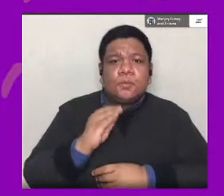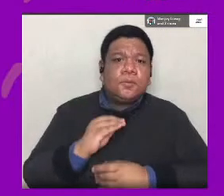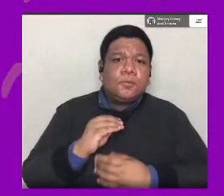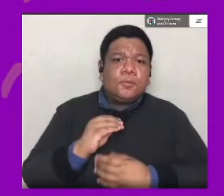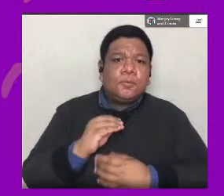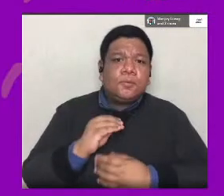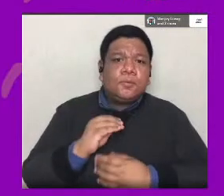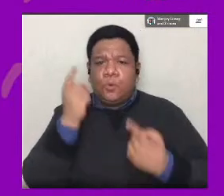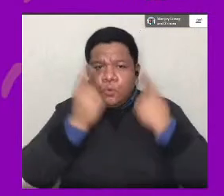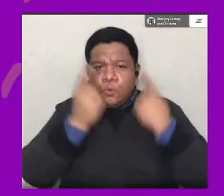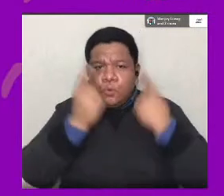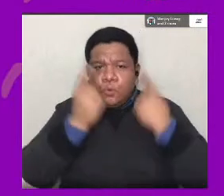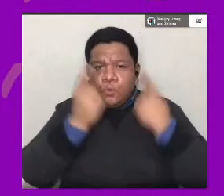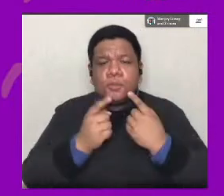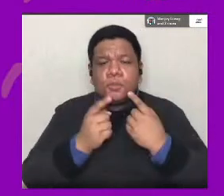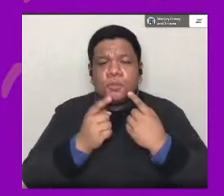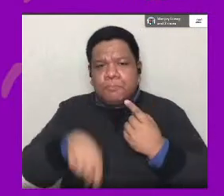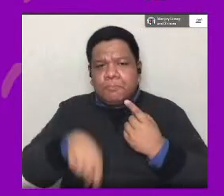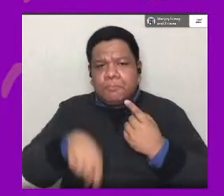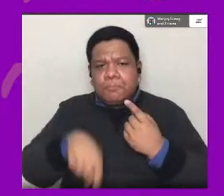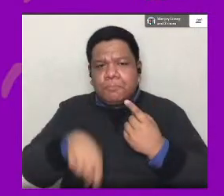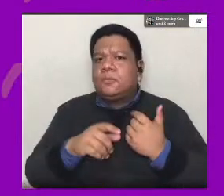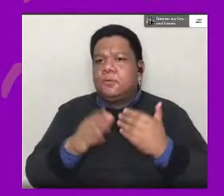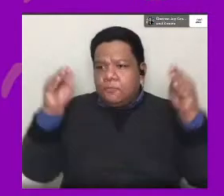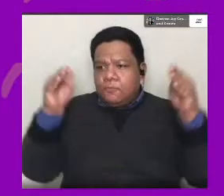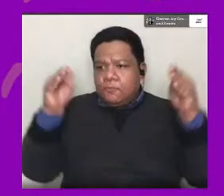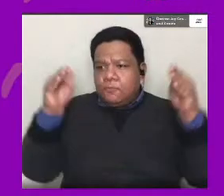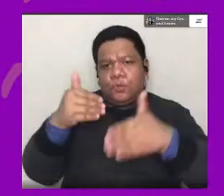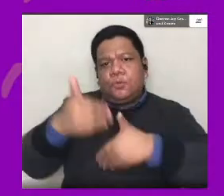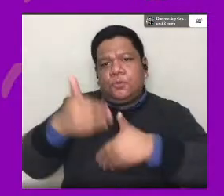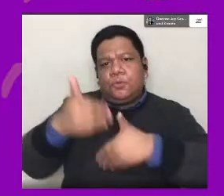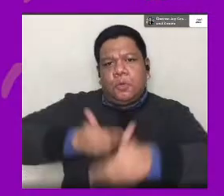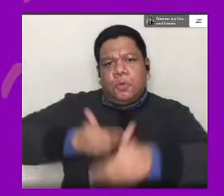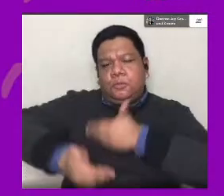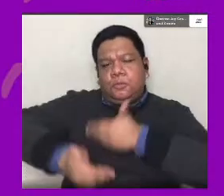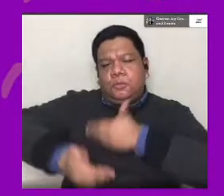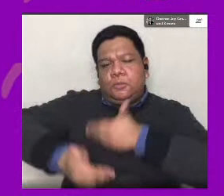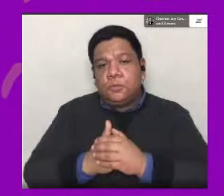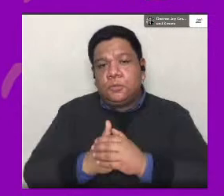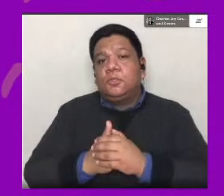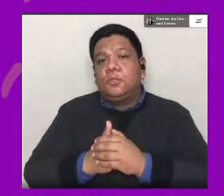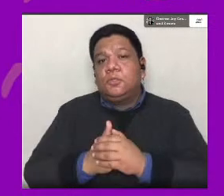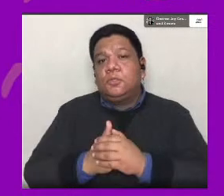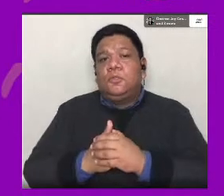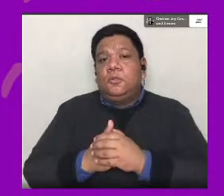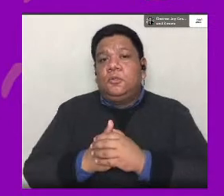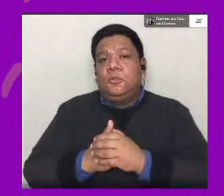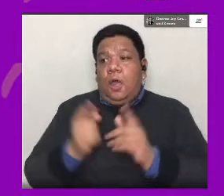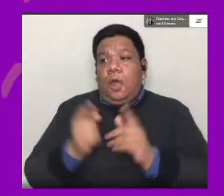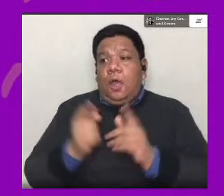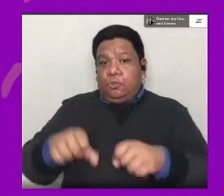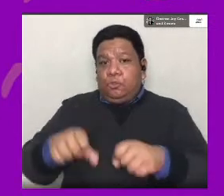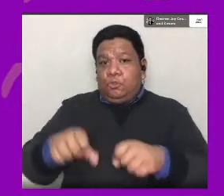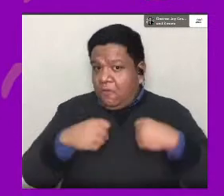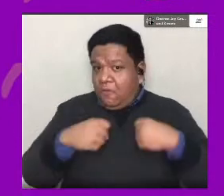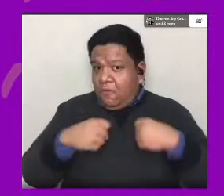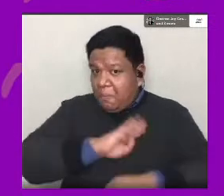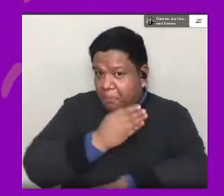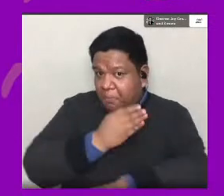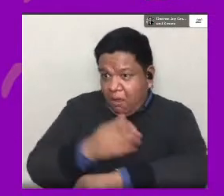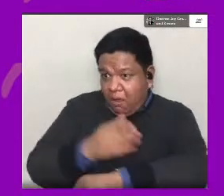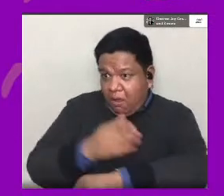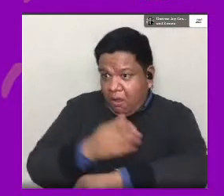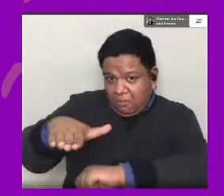are at the center of the process. When the survivor is a child, the approach must be in the